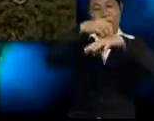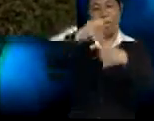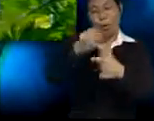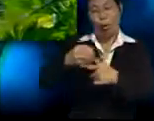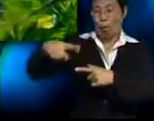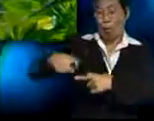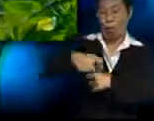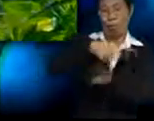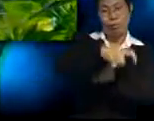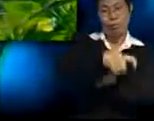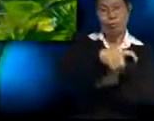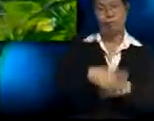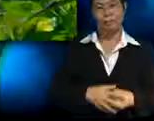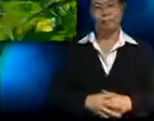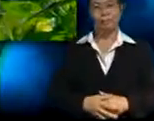worm.